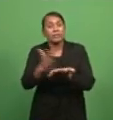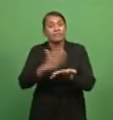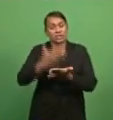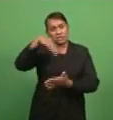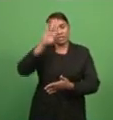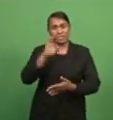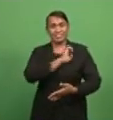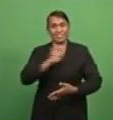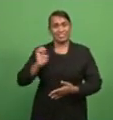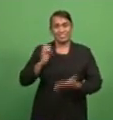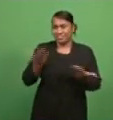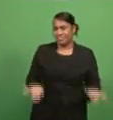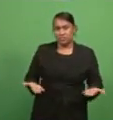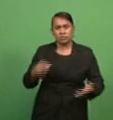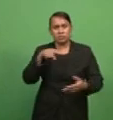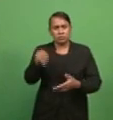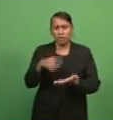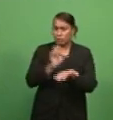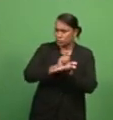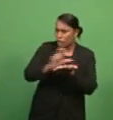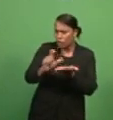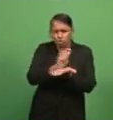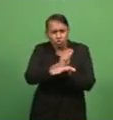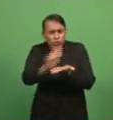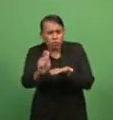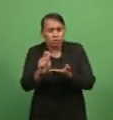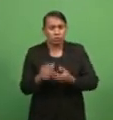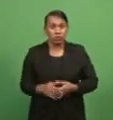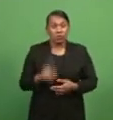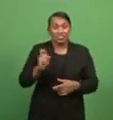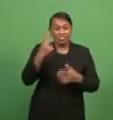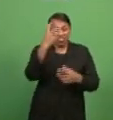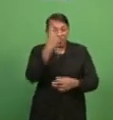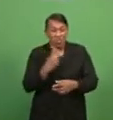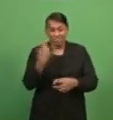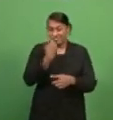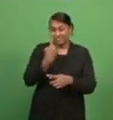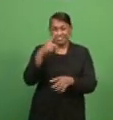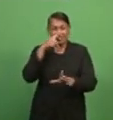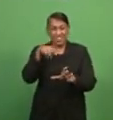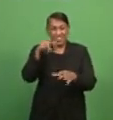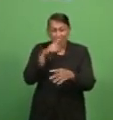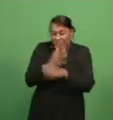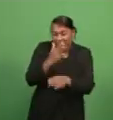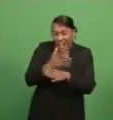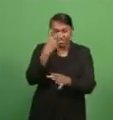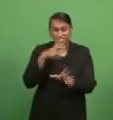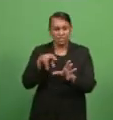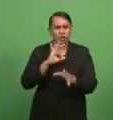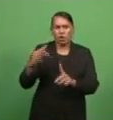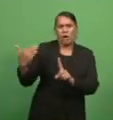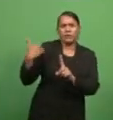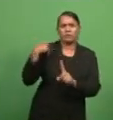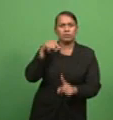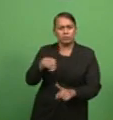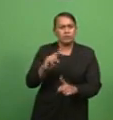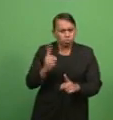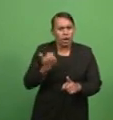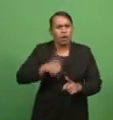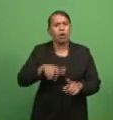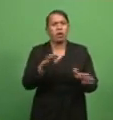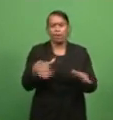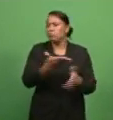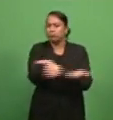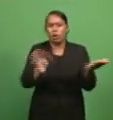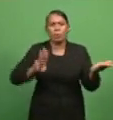setting the record straight that retirement funds will not be affected by allowing members to withdraw as part of the COVID-19